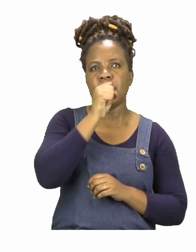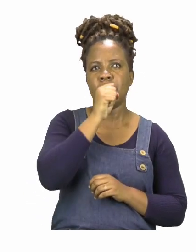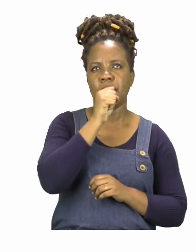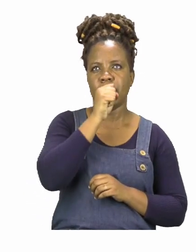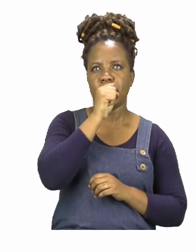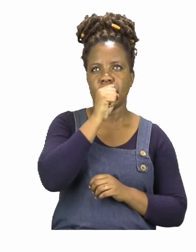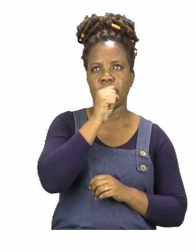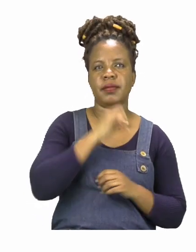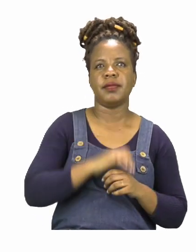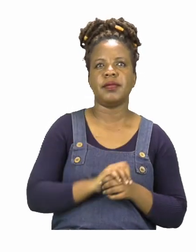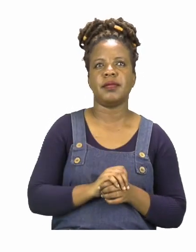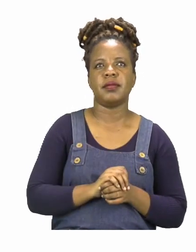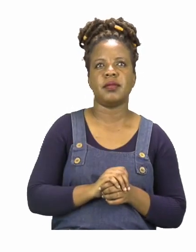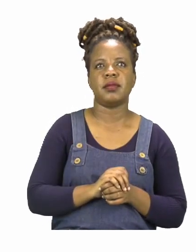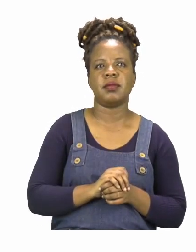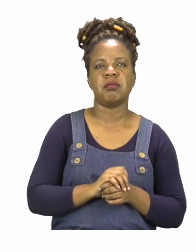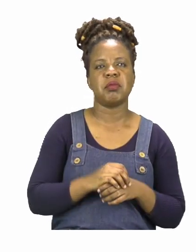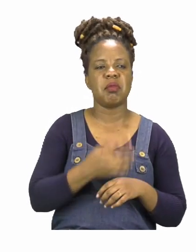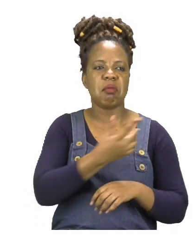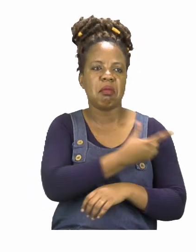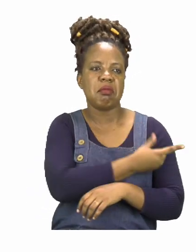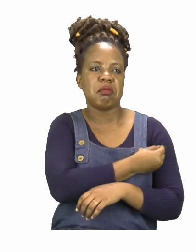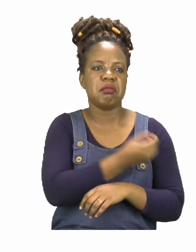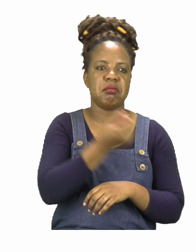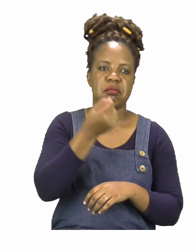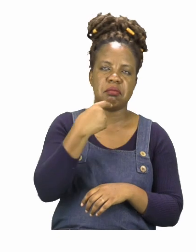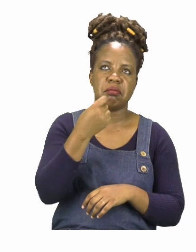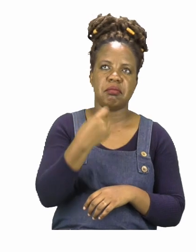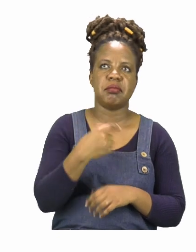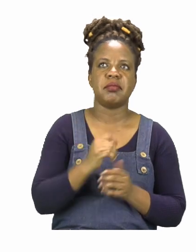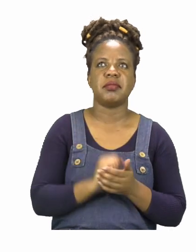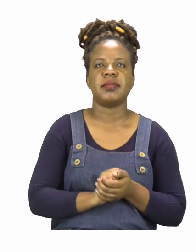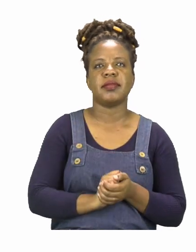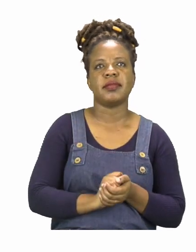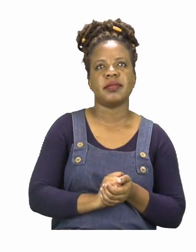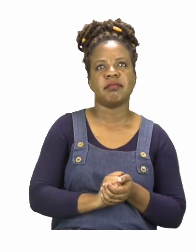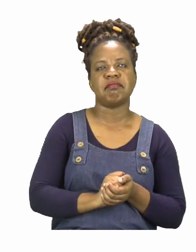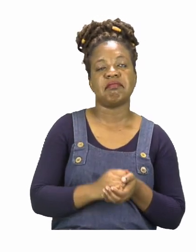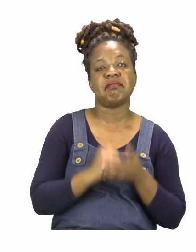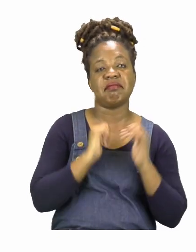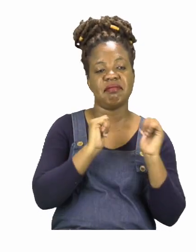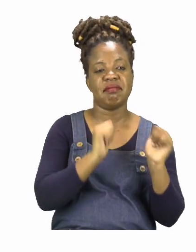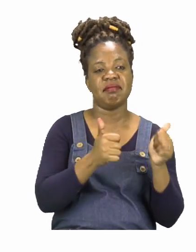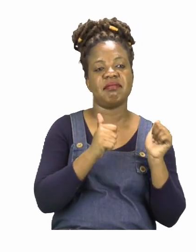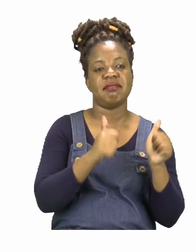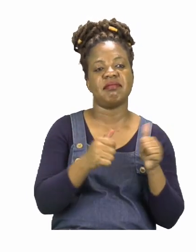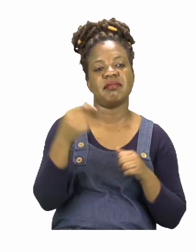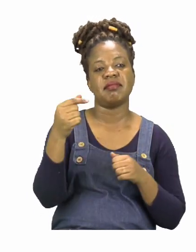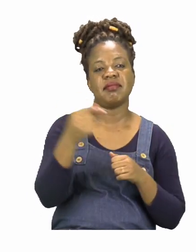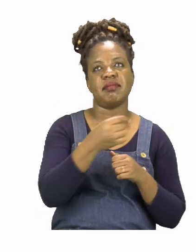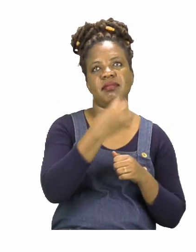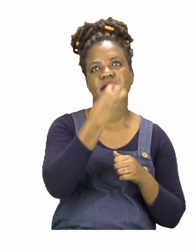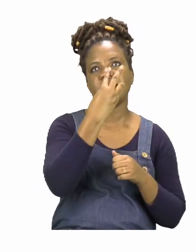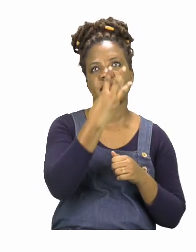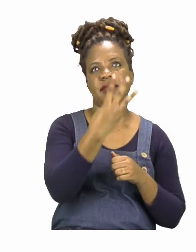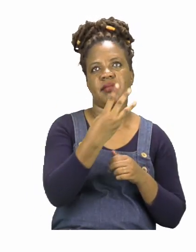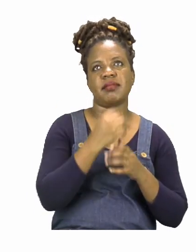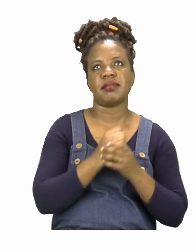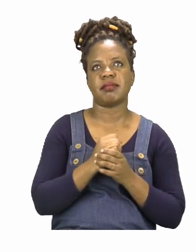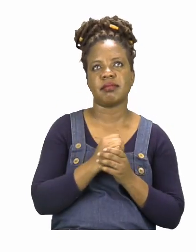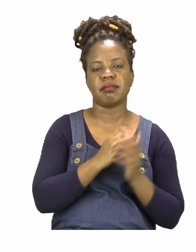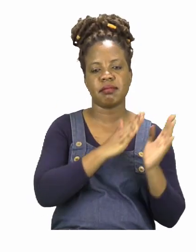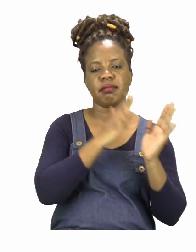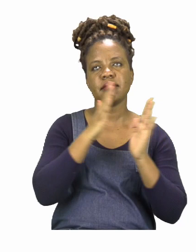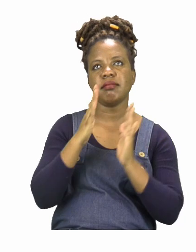coughing, treat. Well done, grade 3s. Now let's read our sight